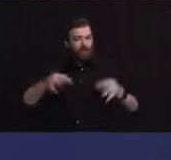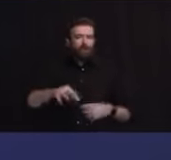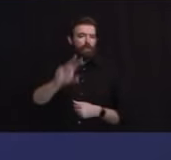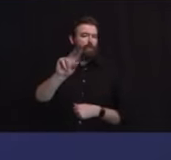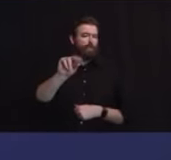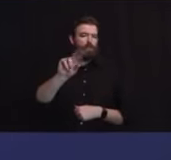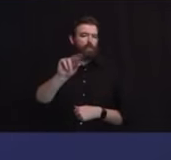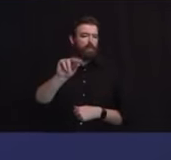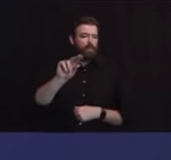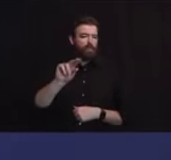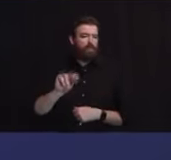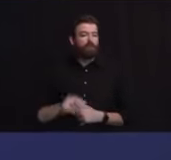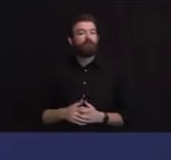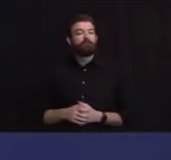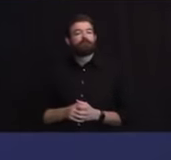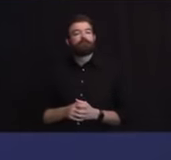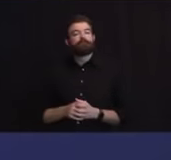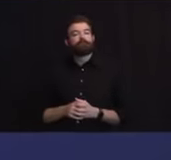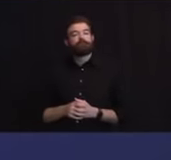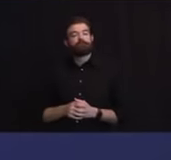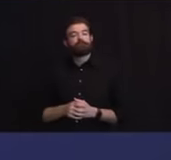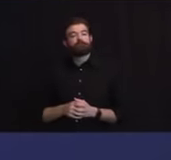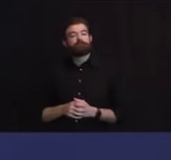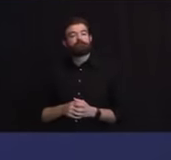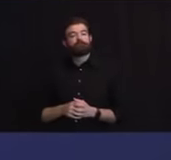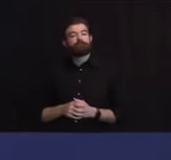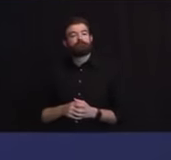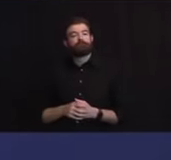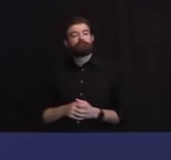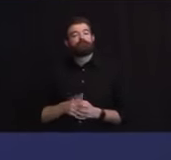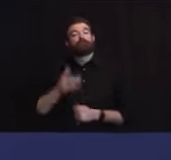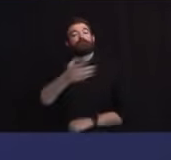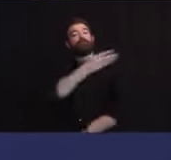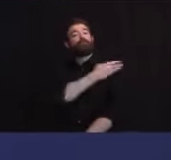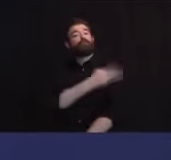be, I would think the metrics we look at, positivity, RT,